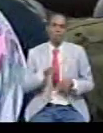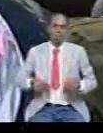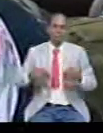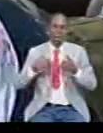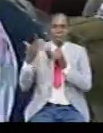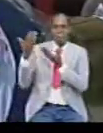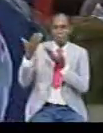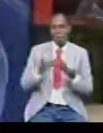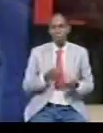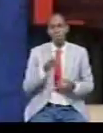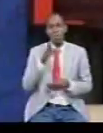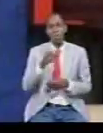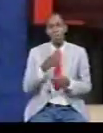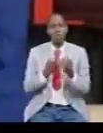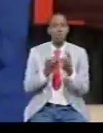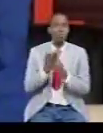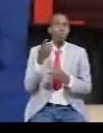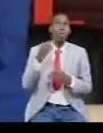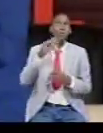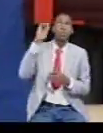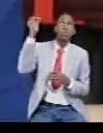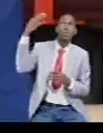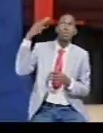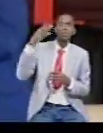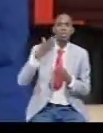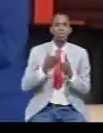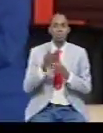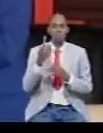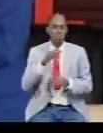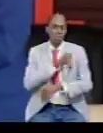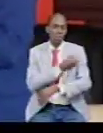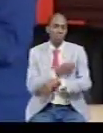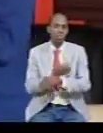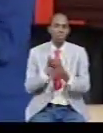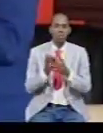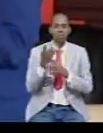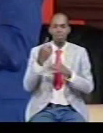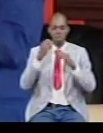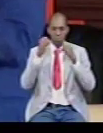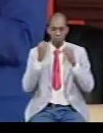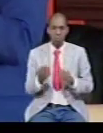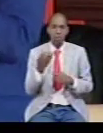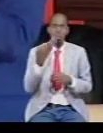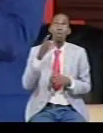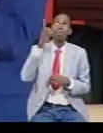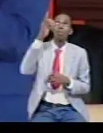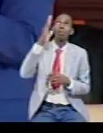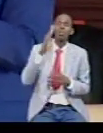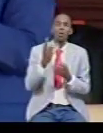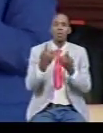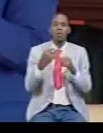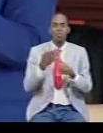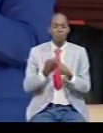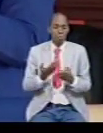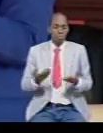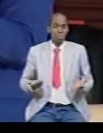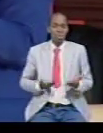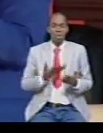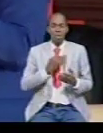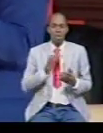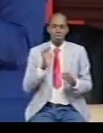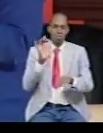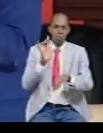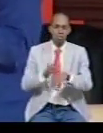And through the grace, and through the strength, and through the power of God, coming out of this place and reaching